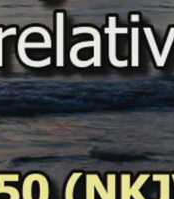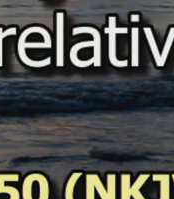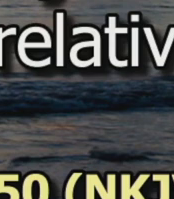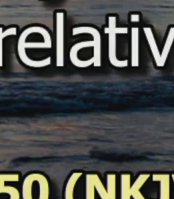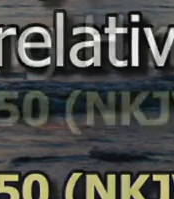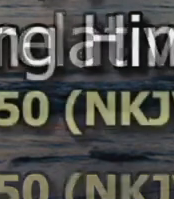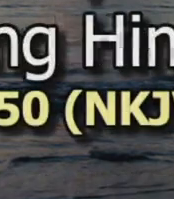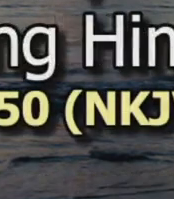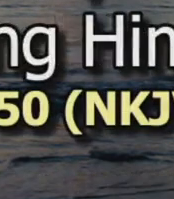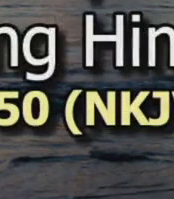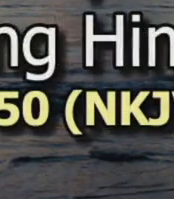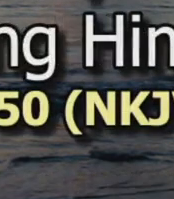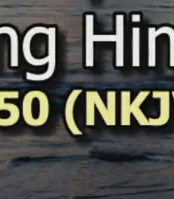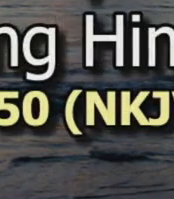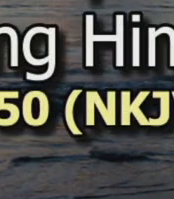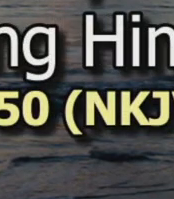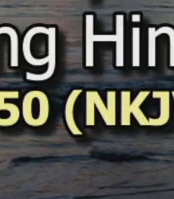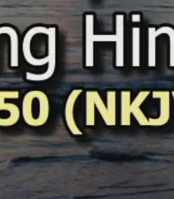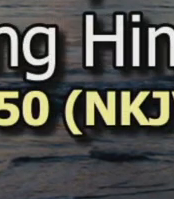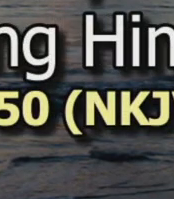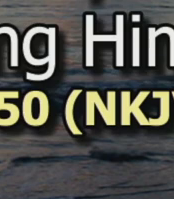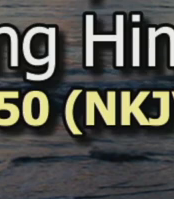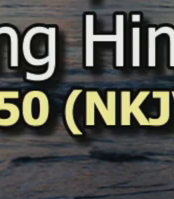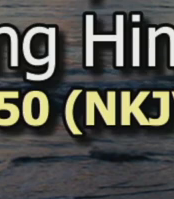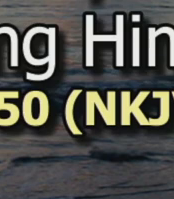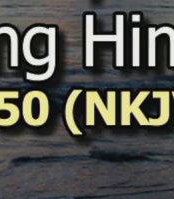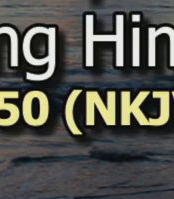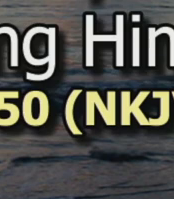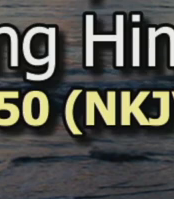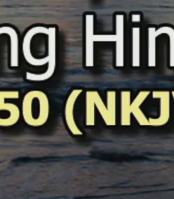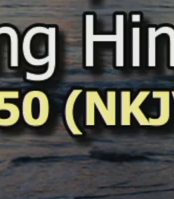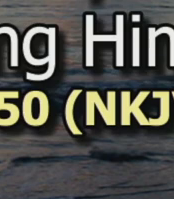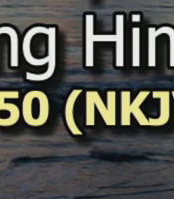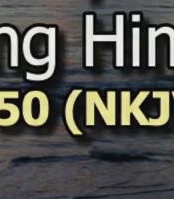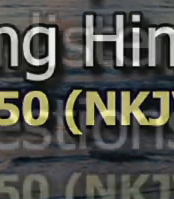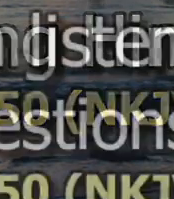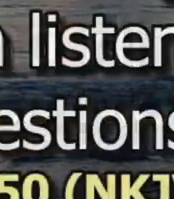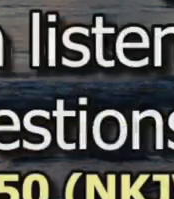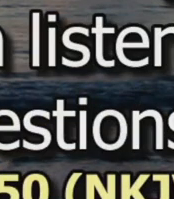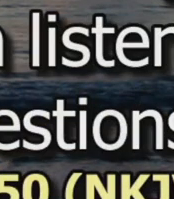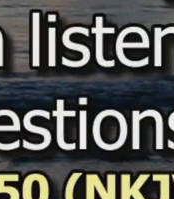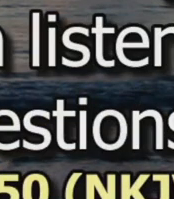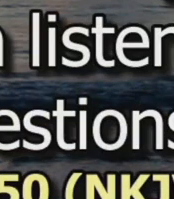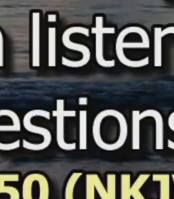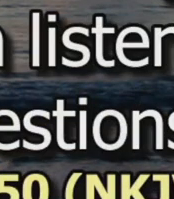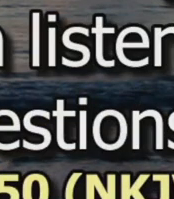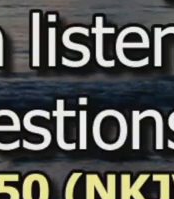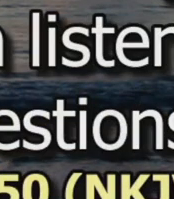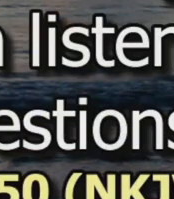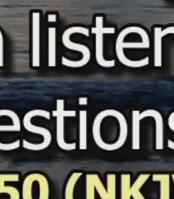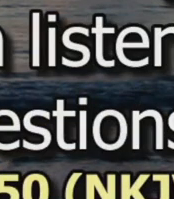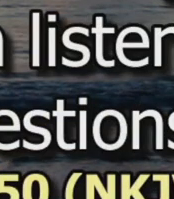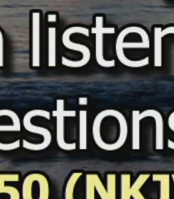and acquaintances. So when they did not find him, they returned to Jerusalem seeking him. Now it was